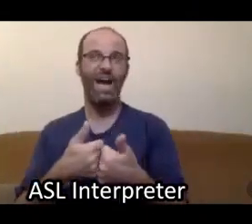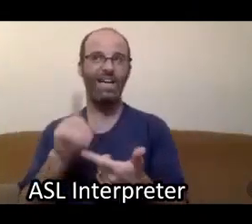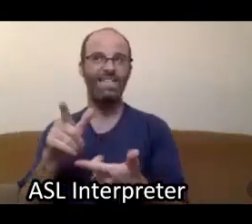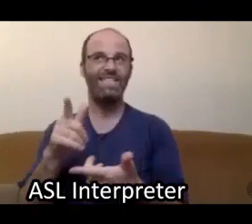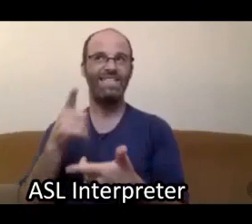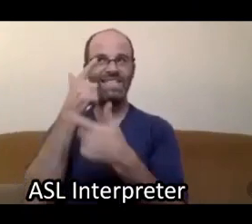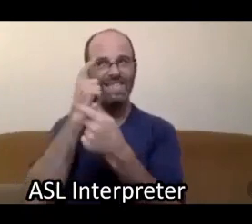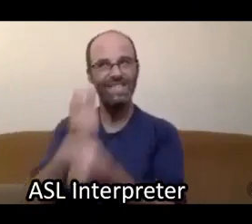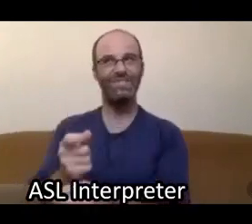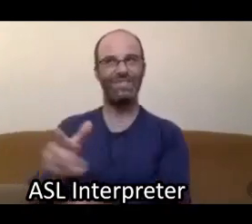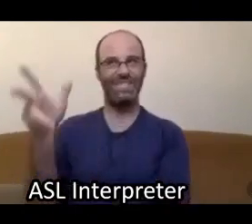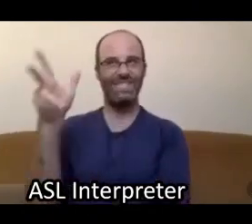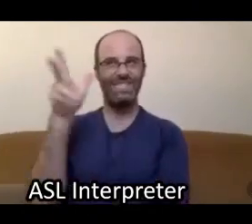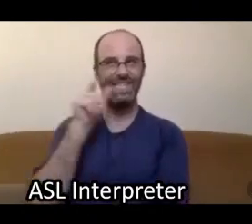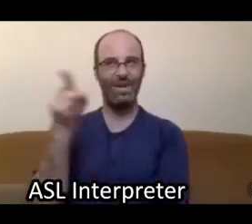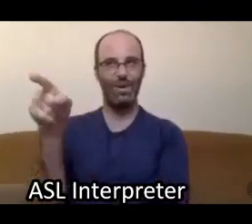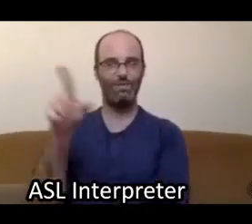projects.